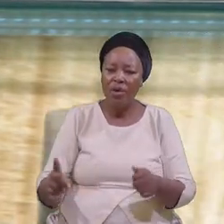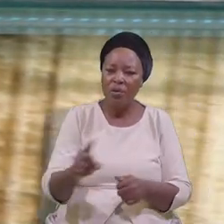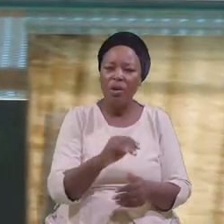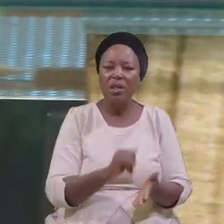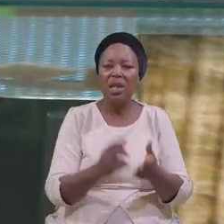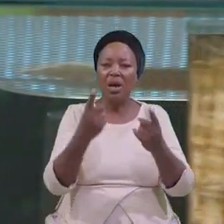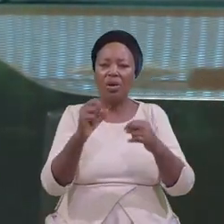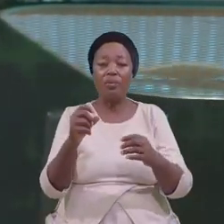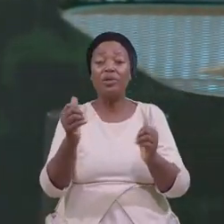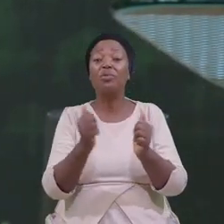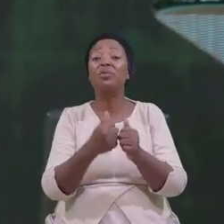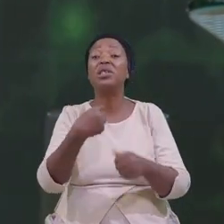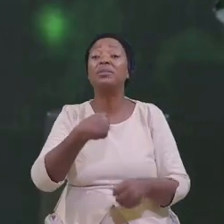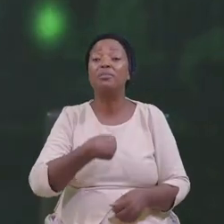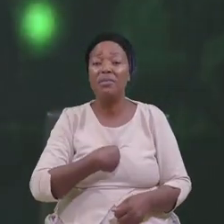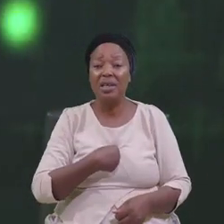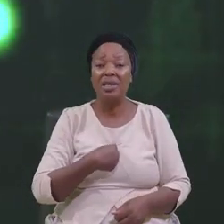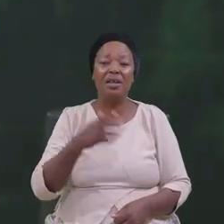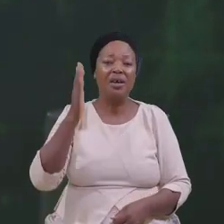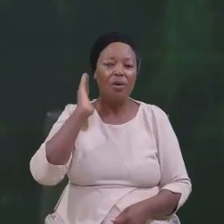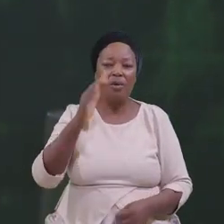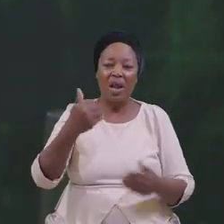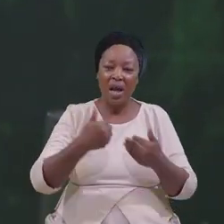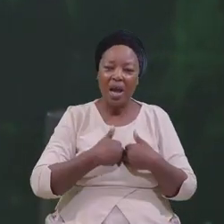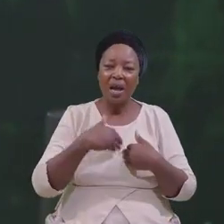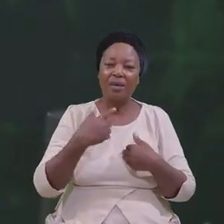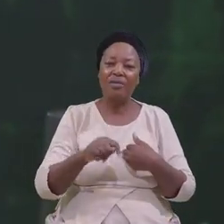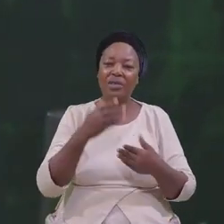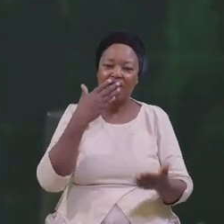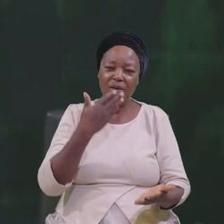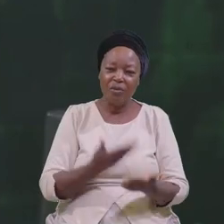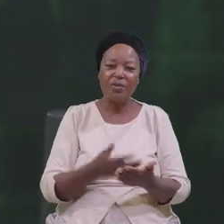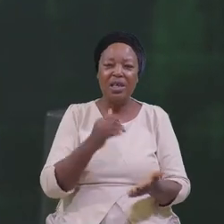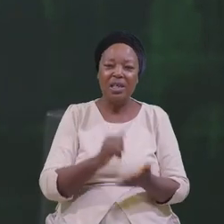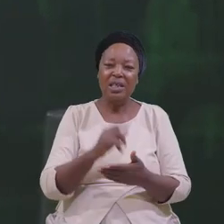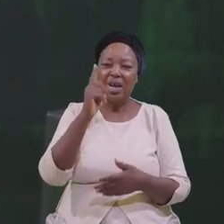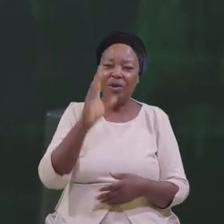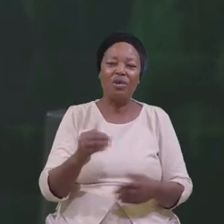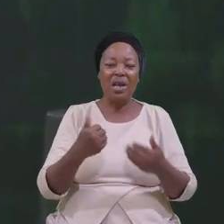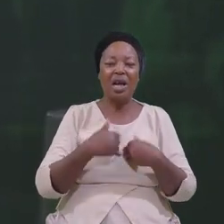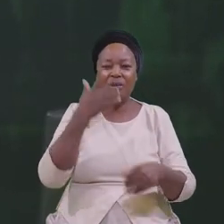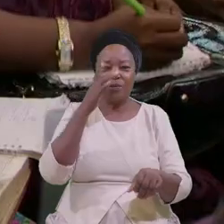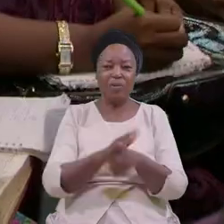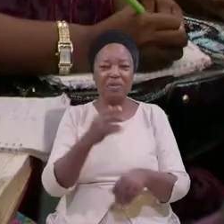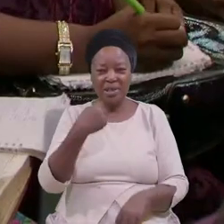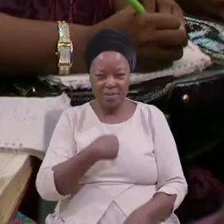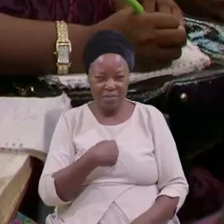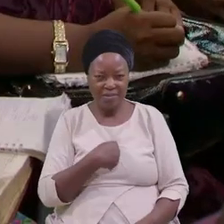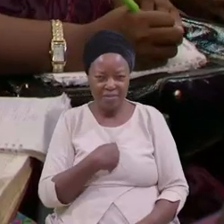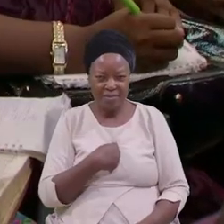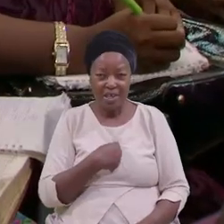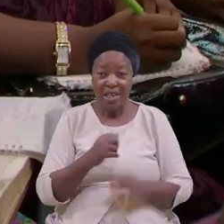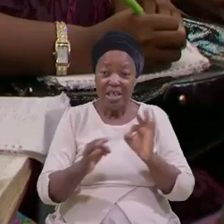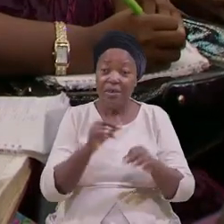comes with me will have the good that God has promised me. If you